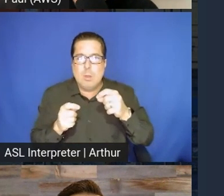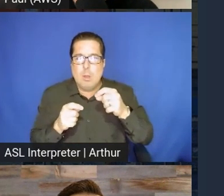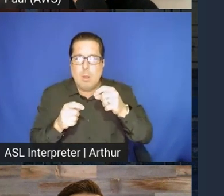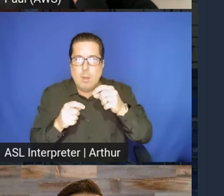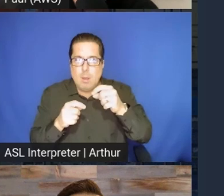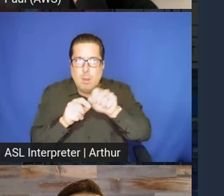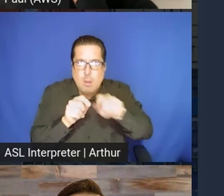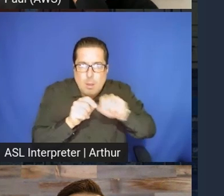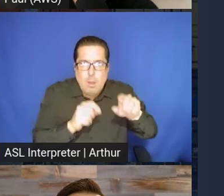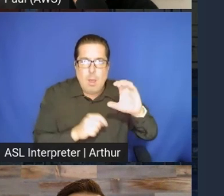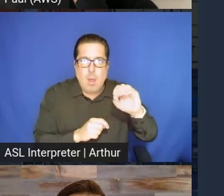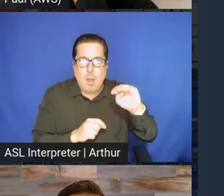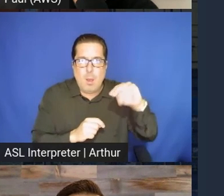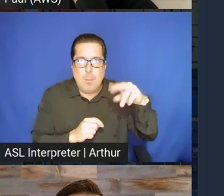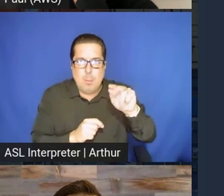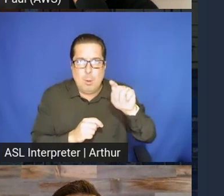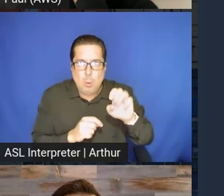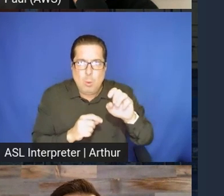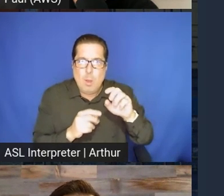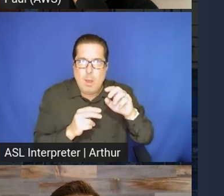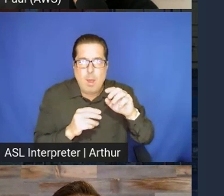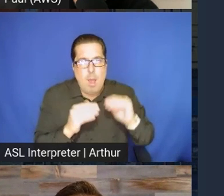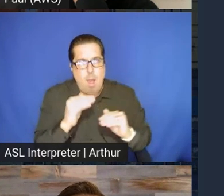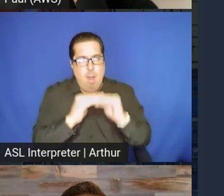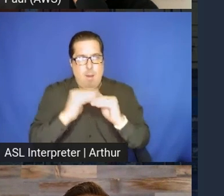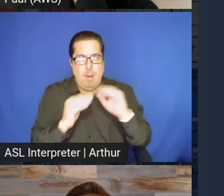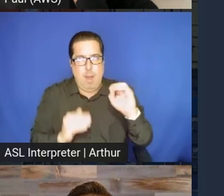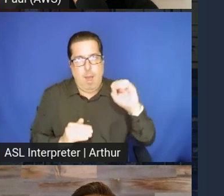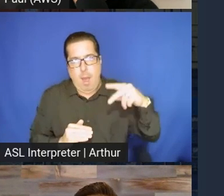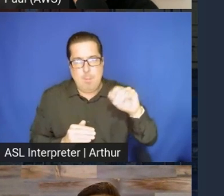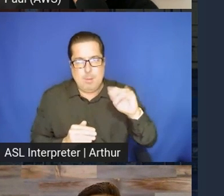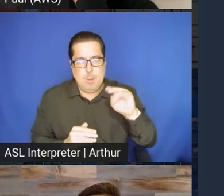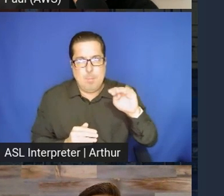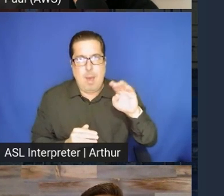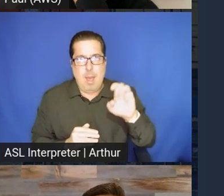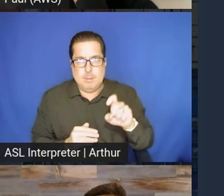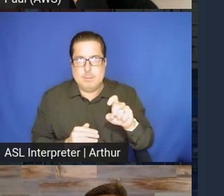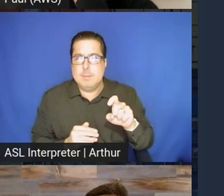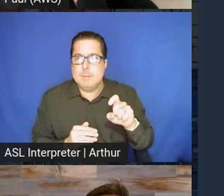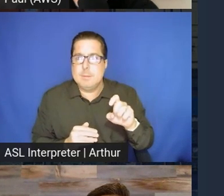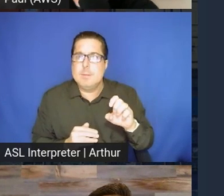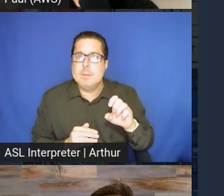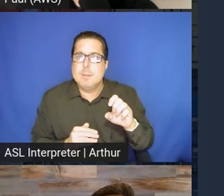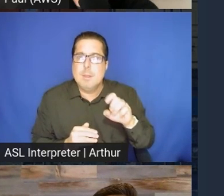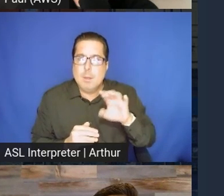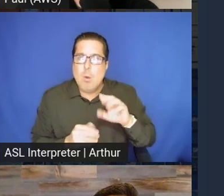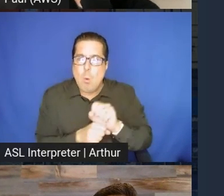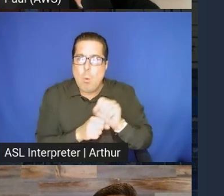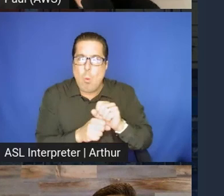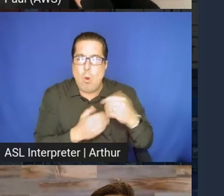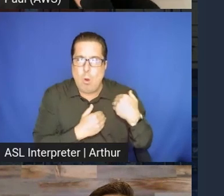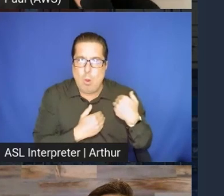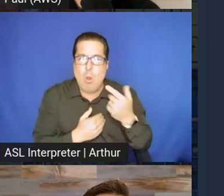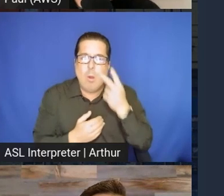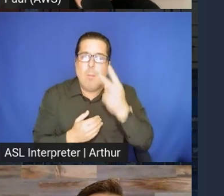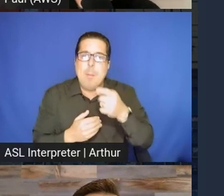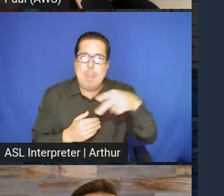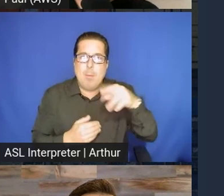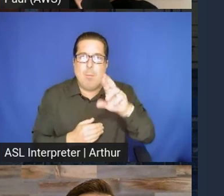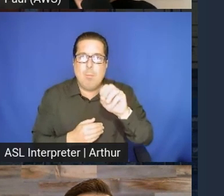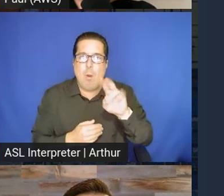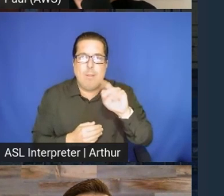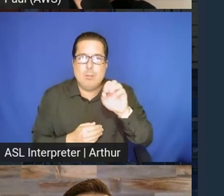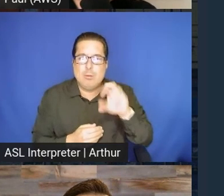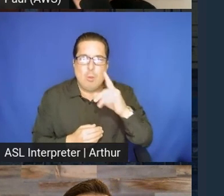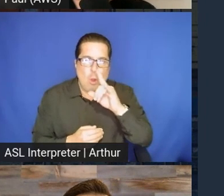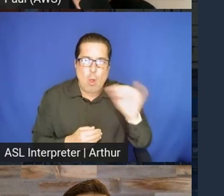your workloads. So let's kind of show you, a provisioner with some of the